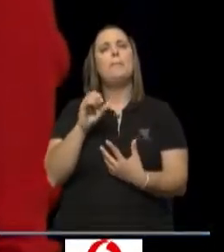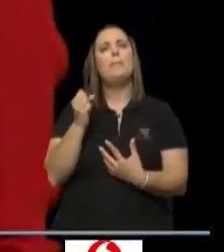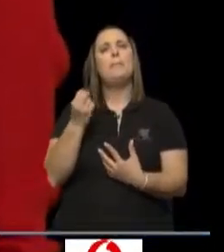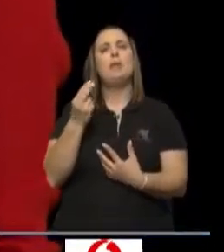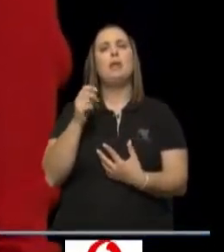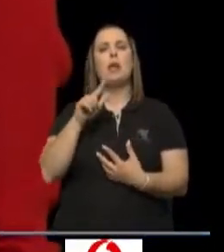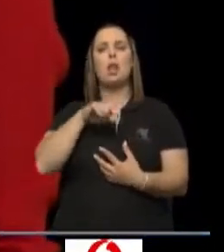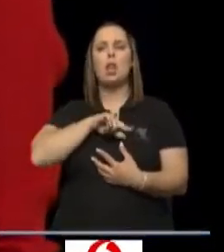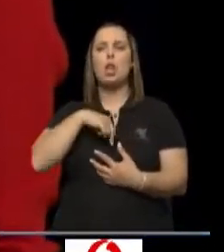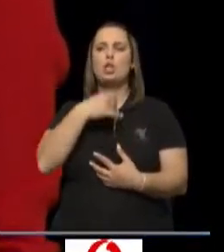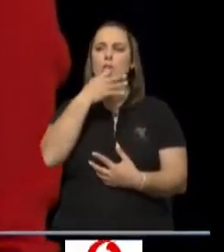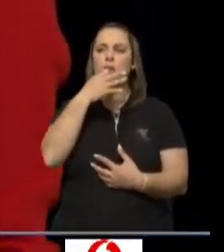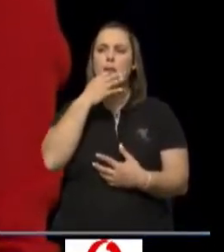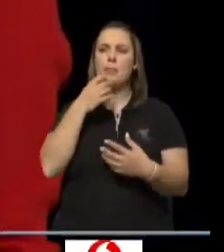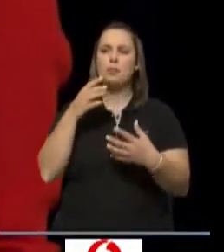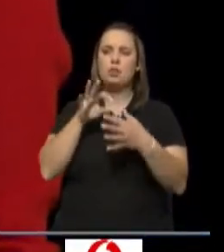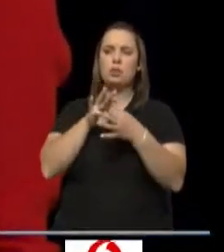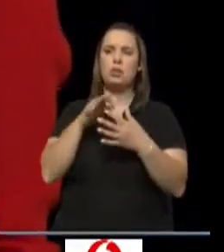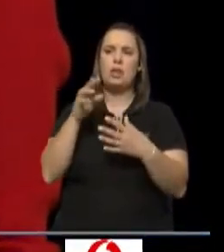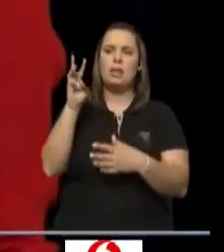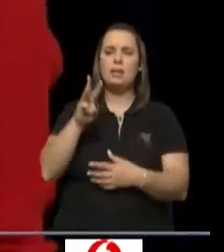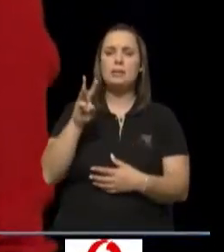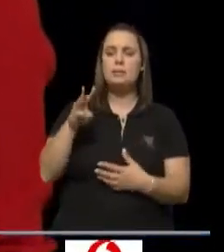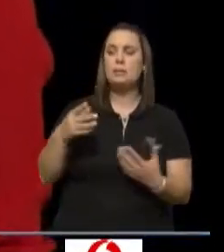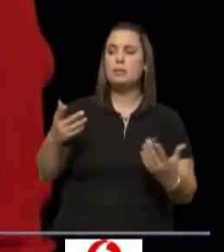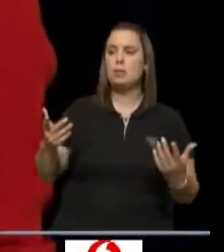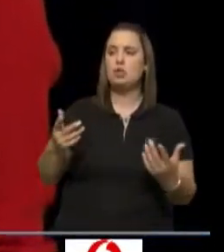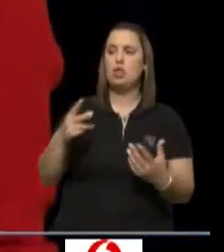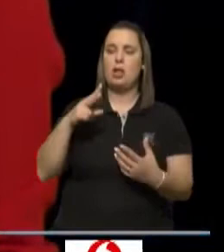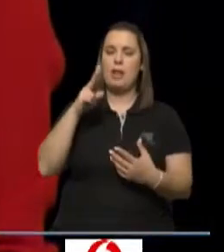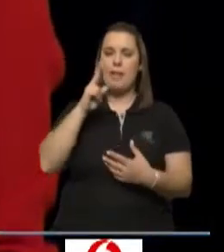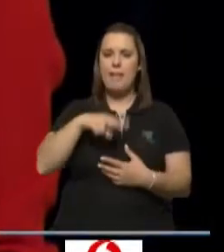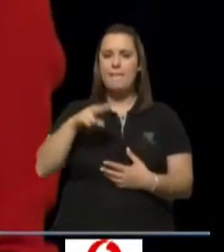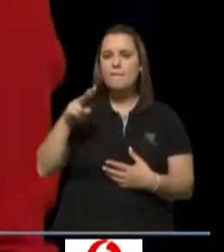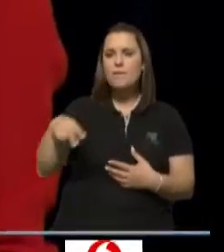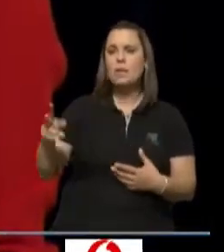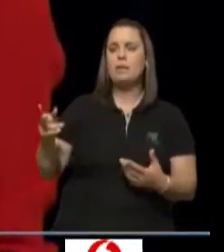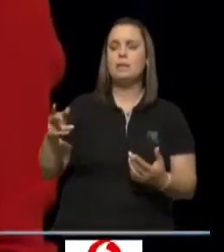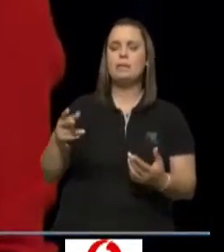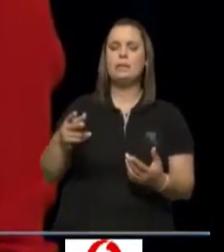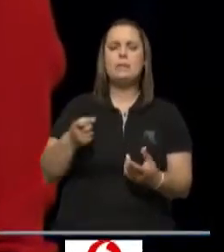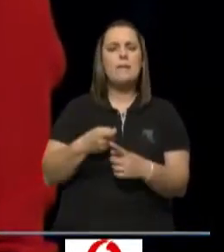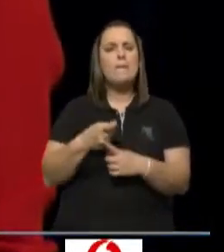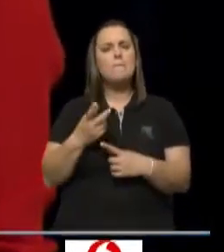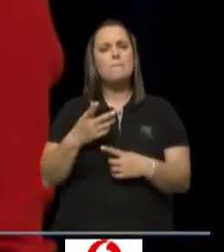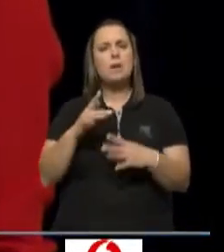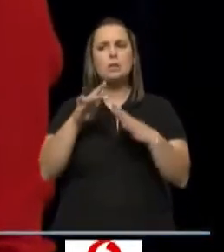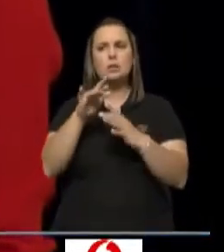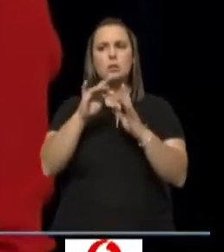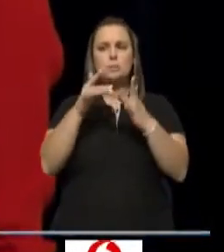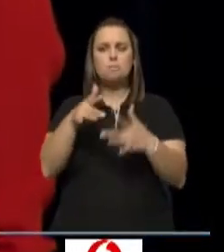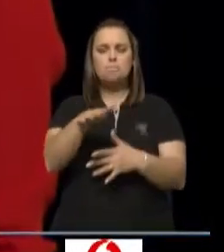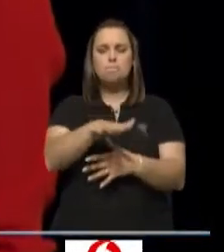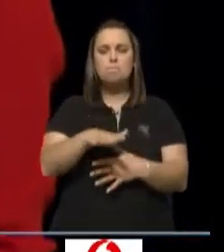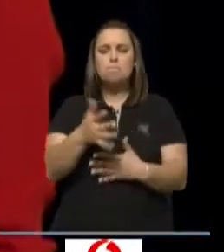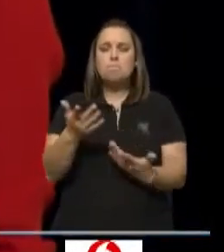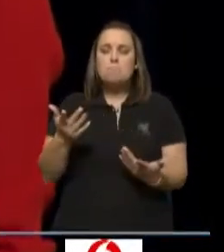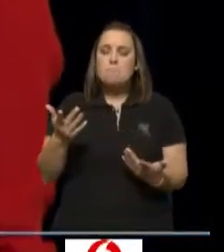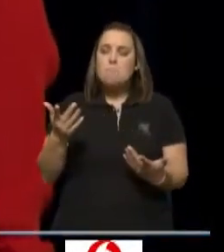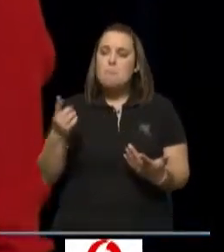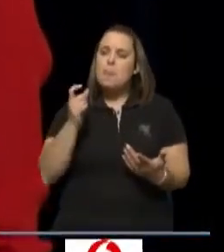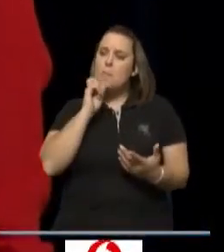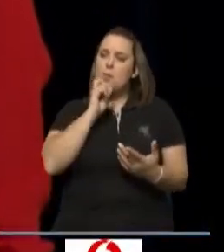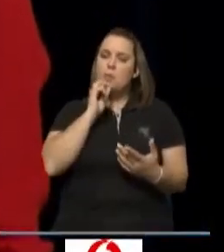with. And now, Miguel, you spoke about the third parties, about Netflix and other